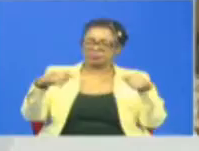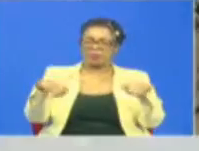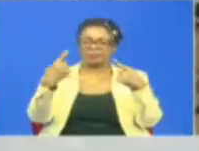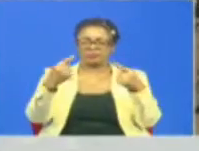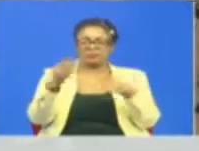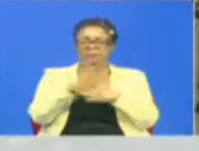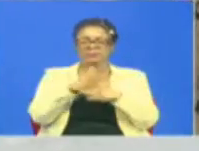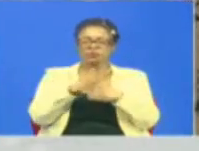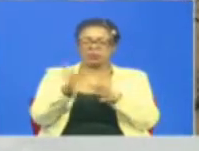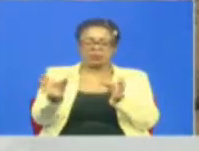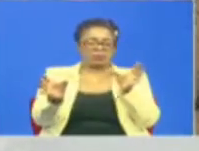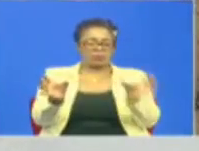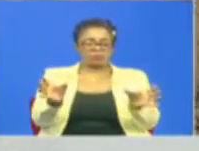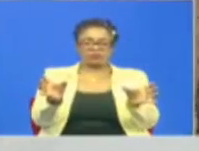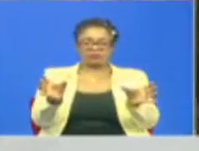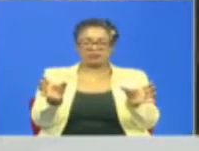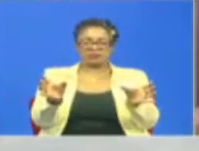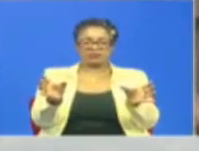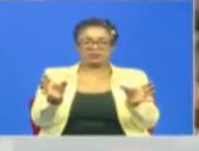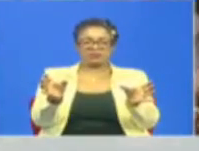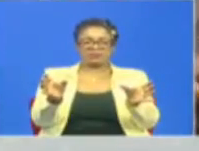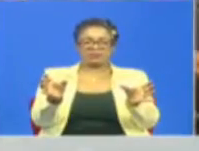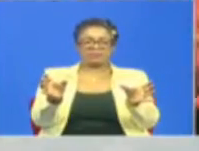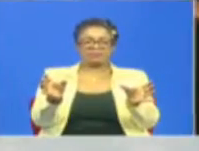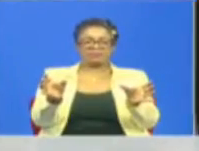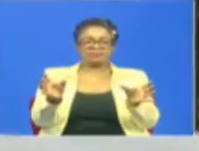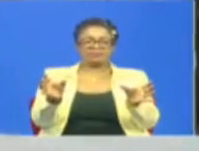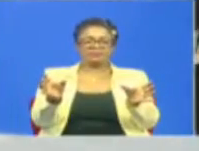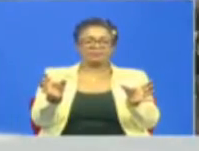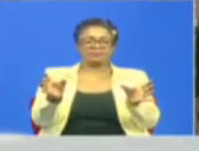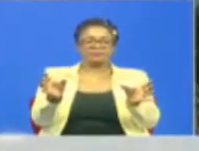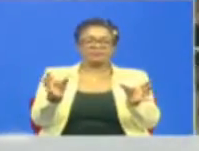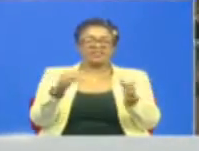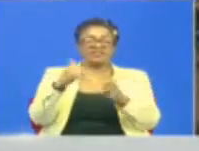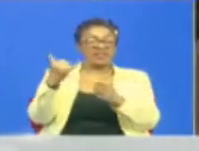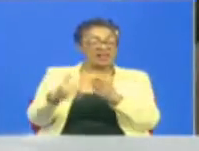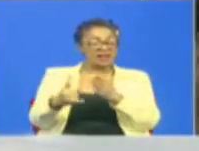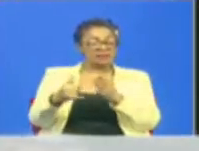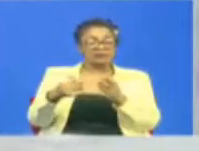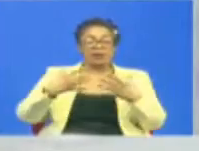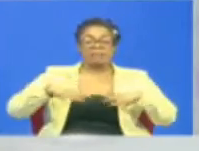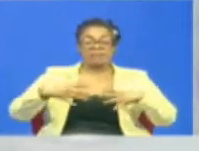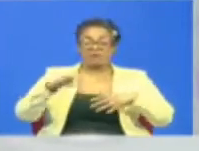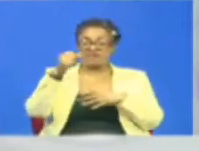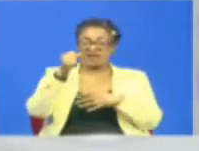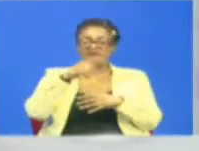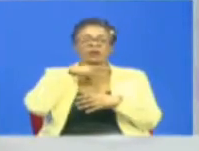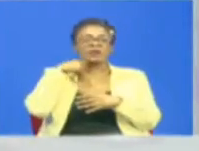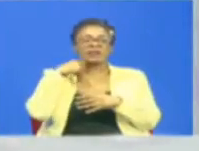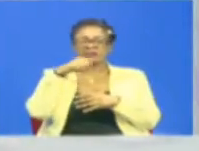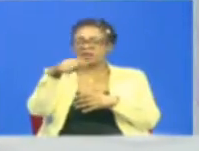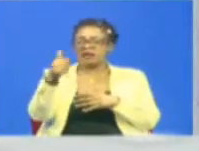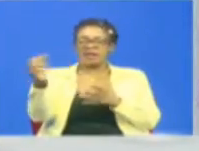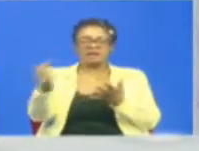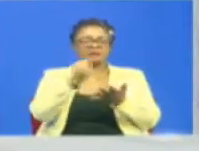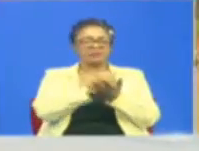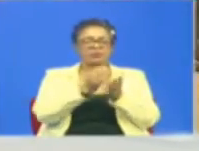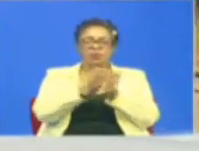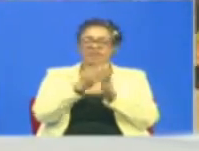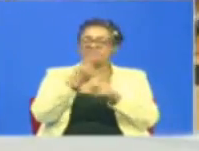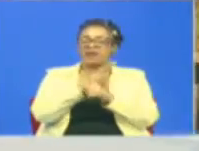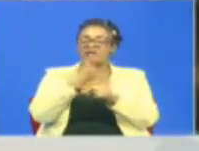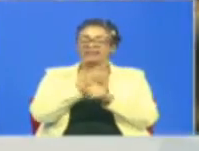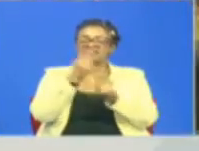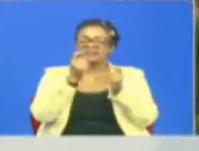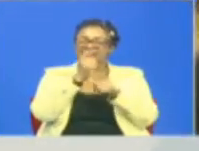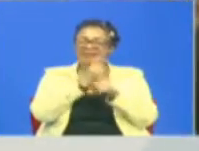two neighboring communities erupted here. In the end, five people were killed and scores other admitted with various injuries.